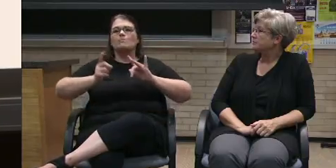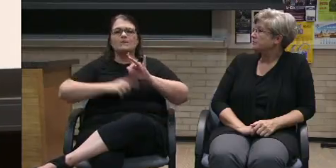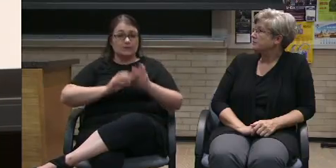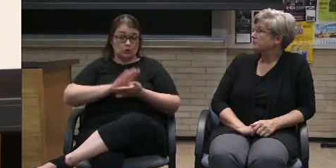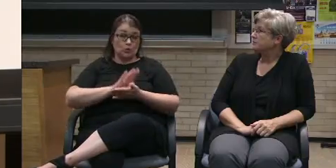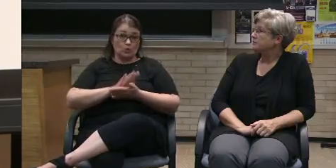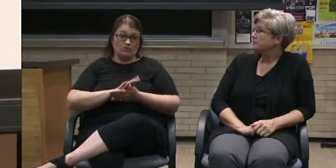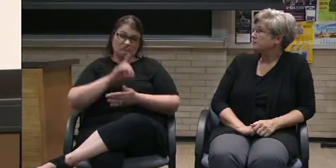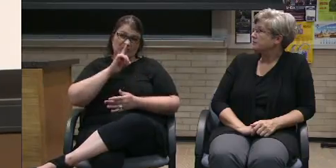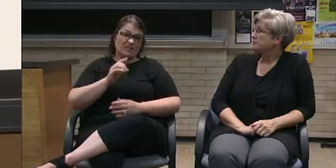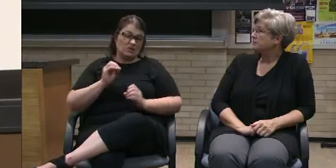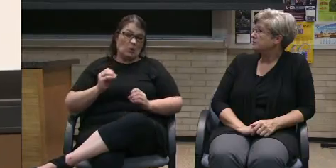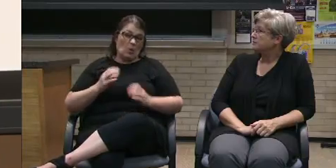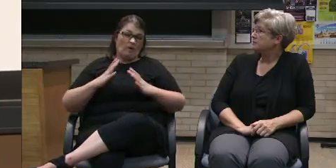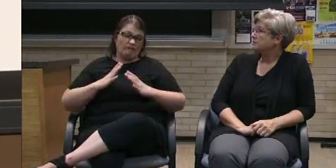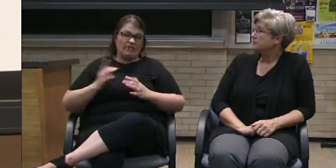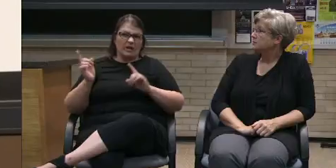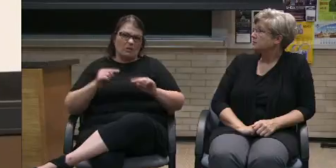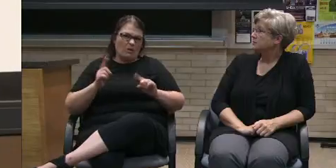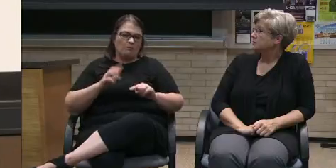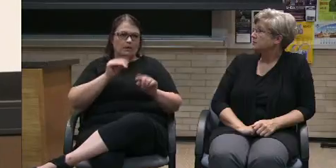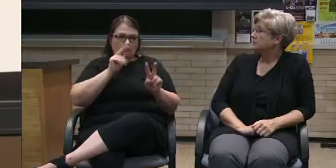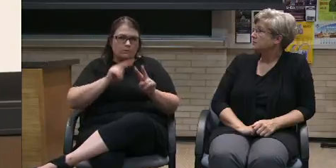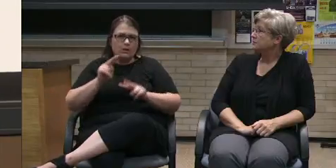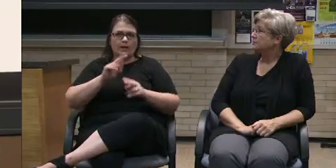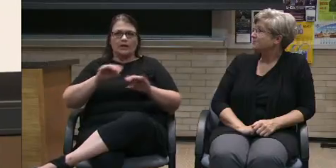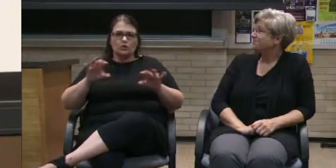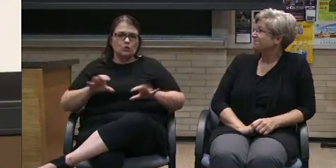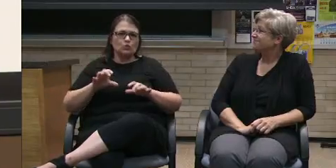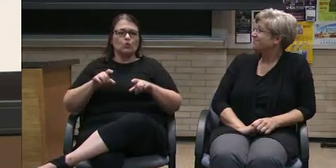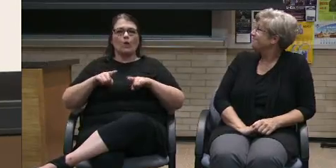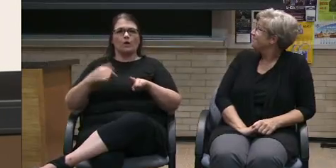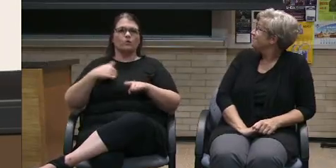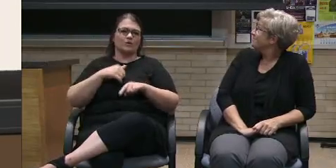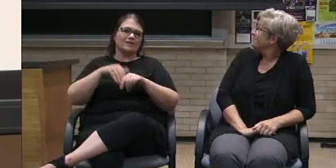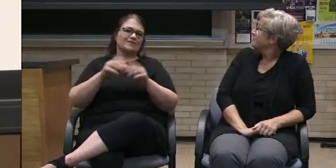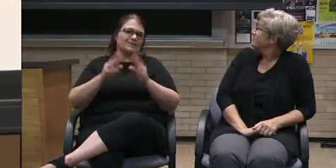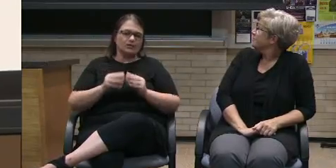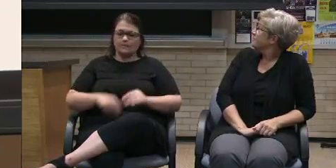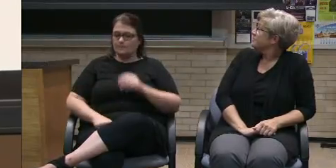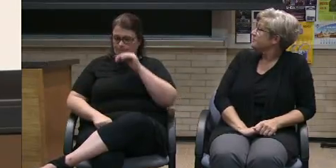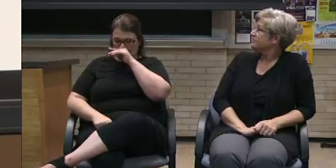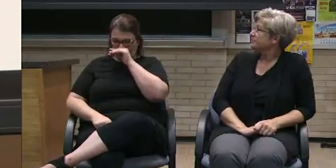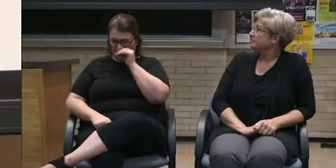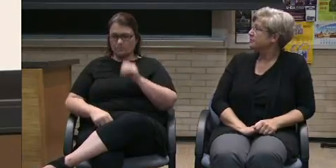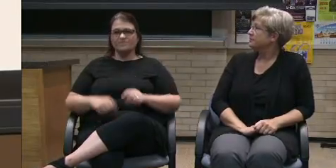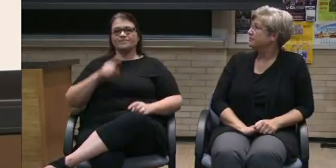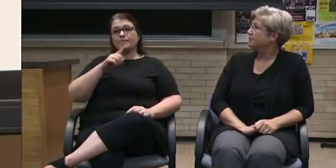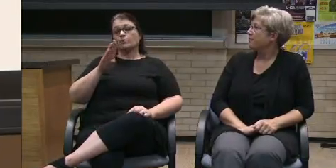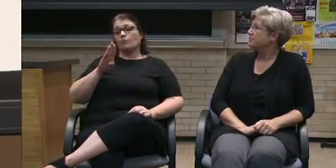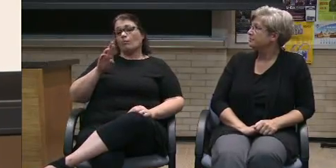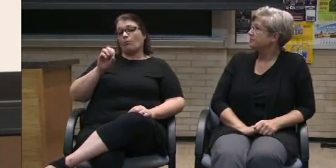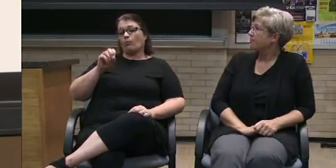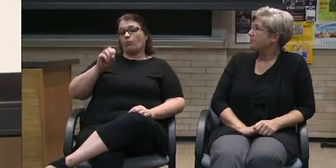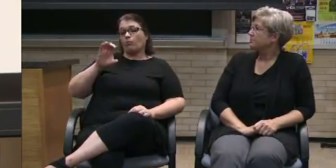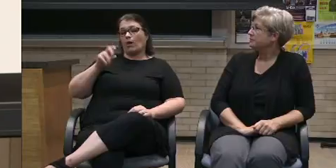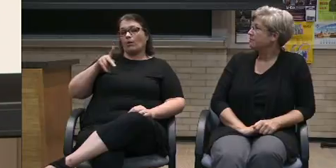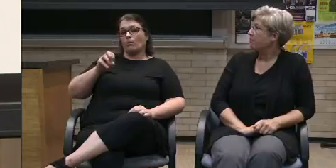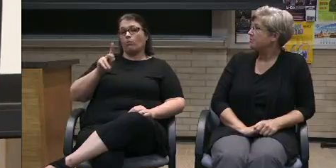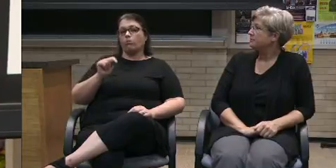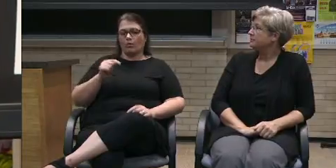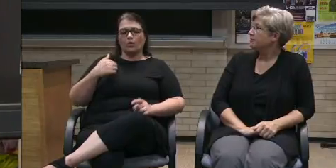Day. Insert the name of all those days that we're still in session. Campus childcare at Brockport we actually had, run by a